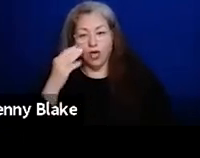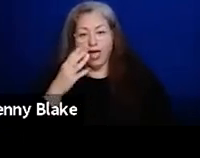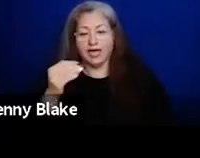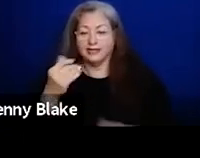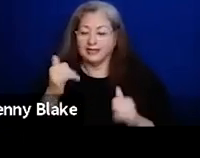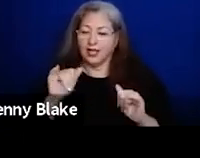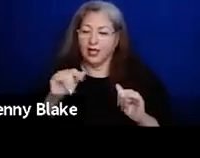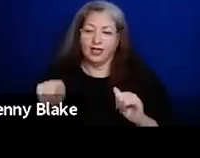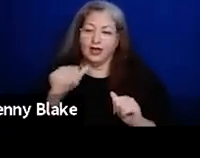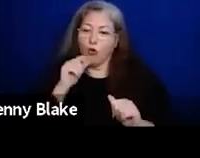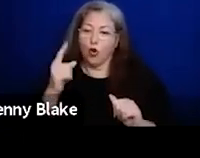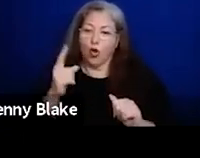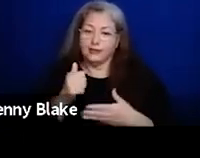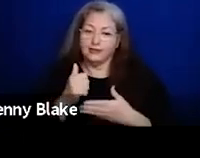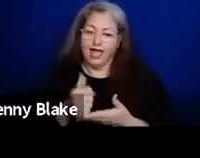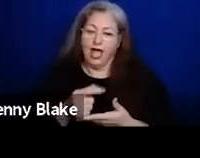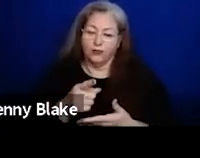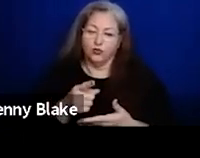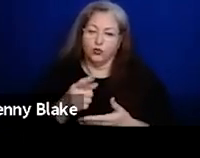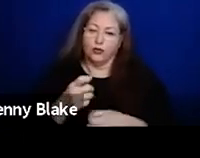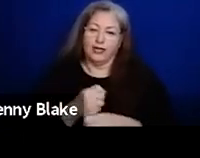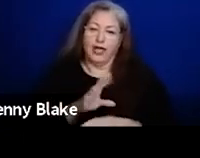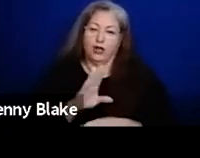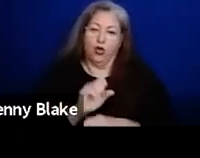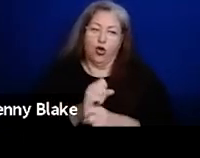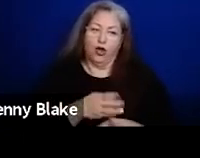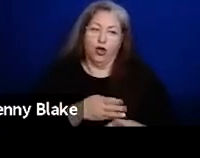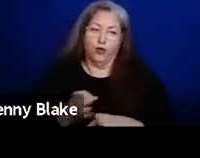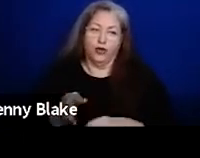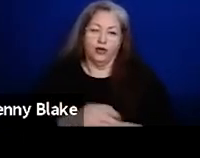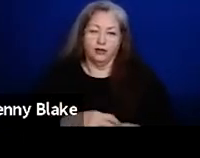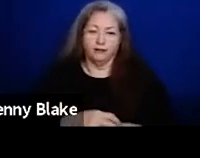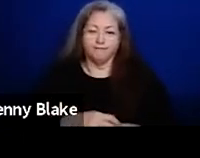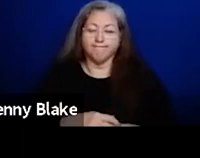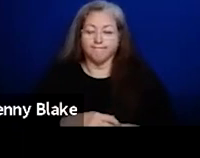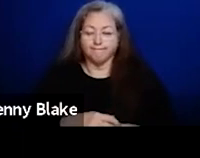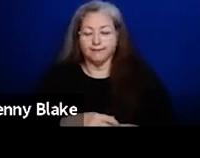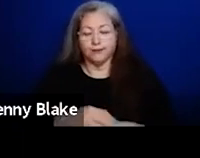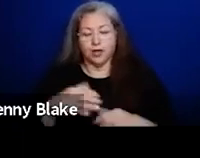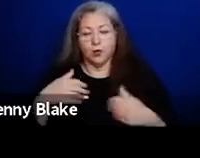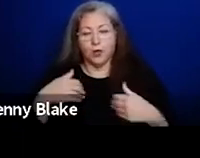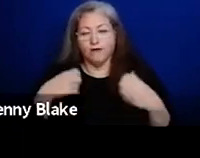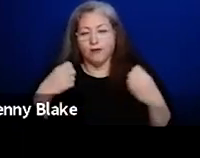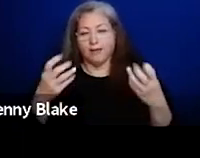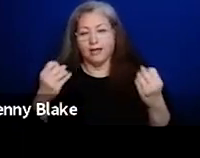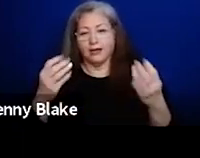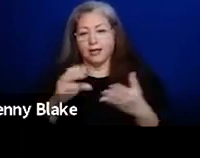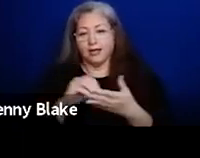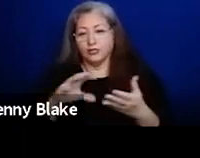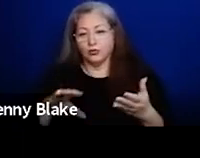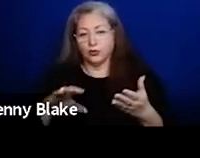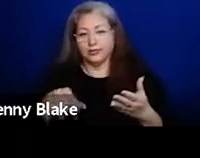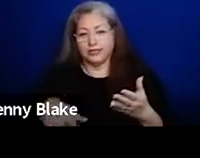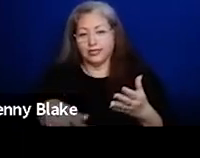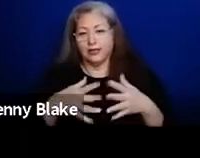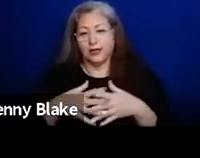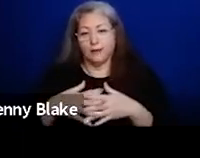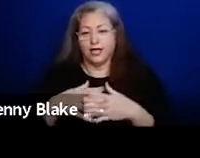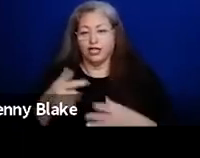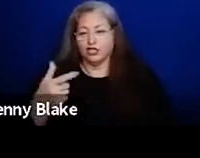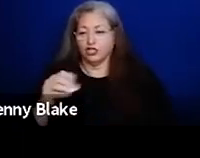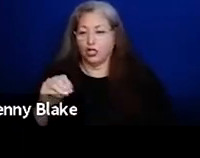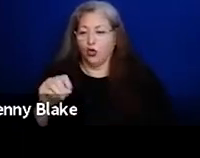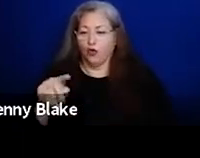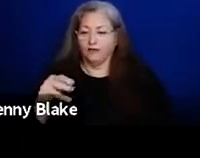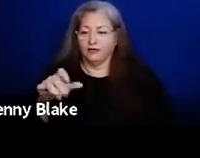don't always help you get your career. We have a lot of students in the American Geophysical